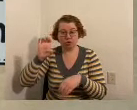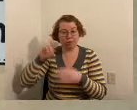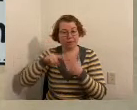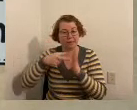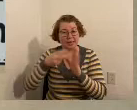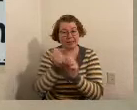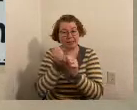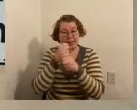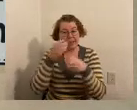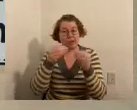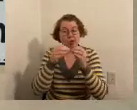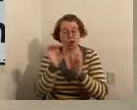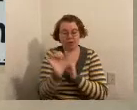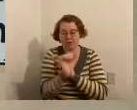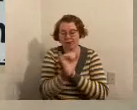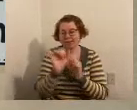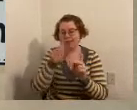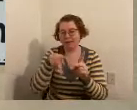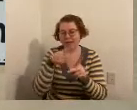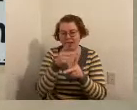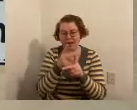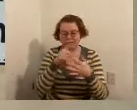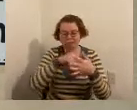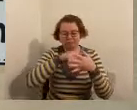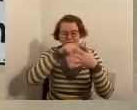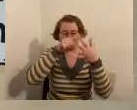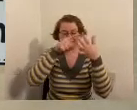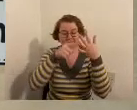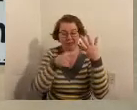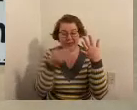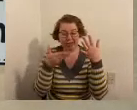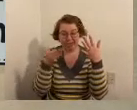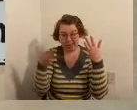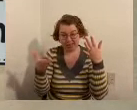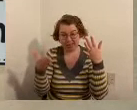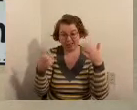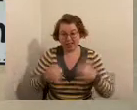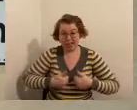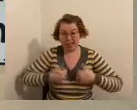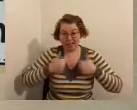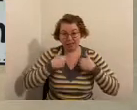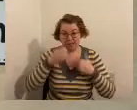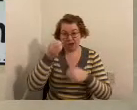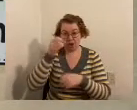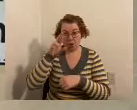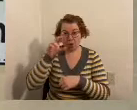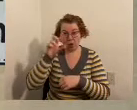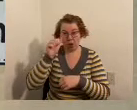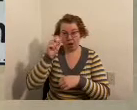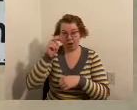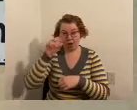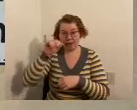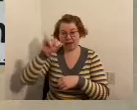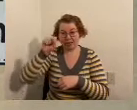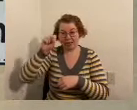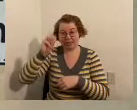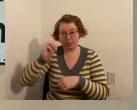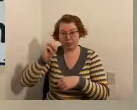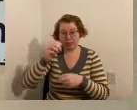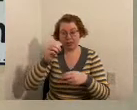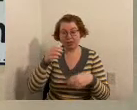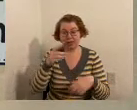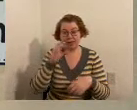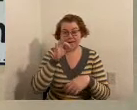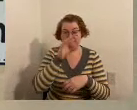are the 5 things that living organisms, those are the functions, the basic life functions that they